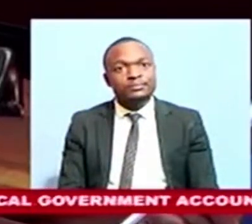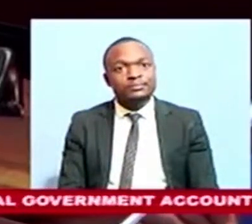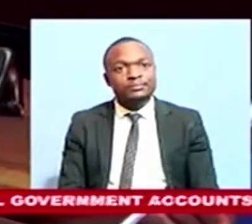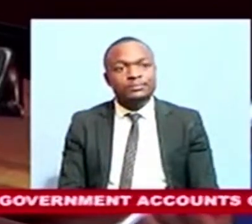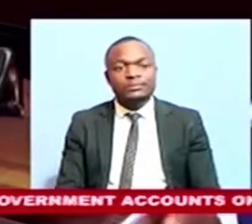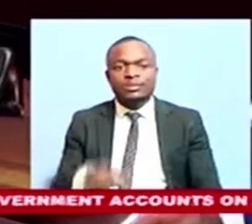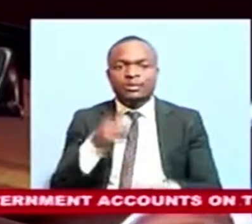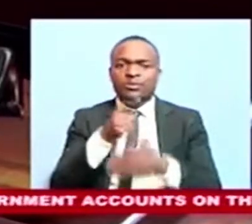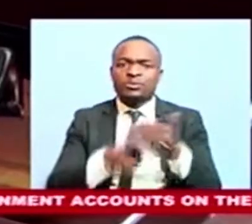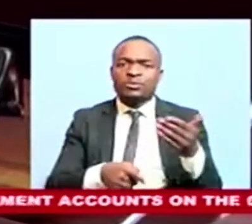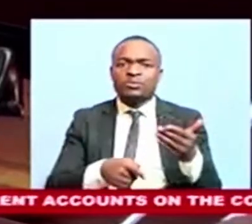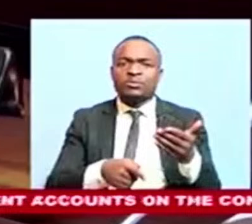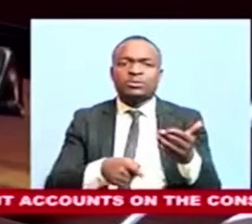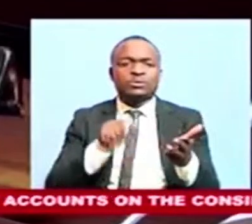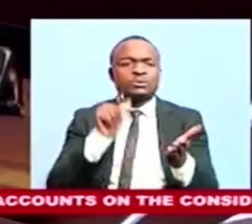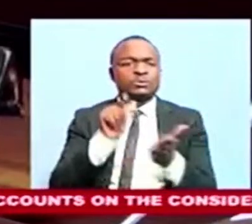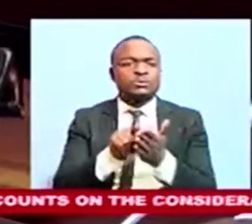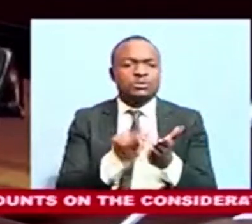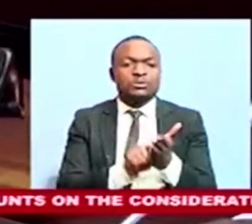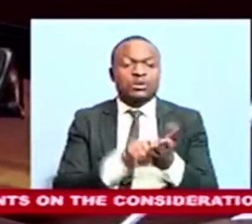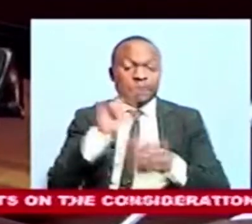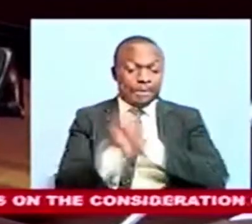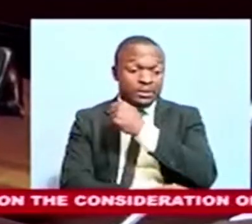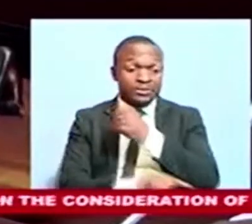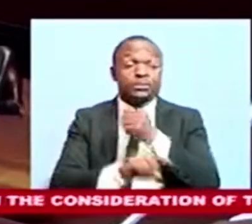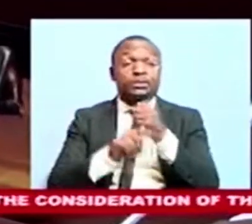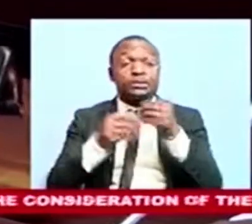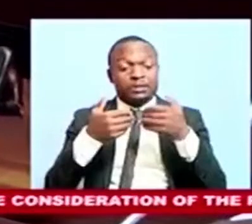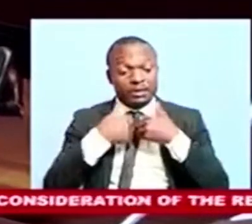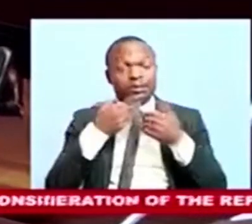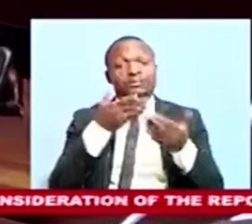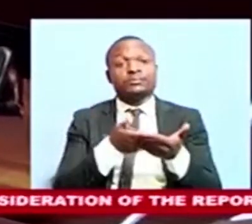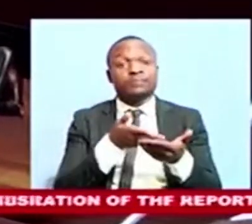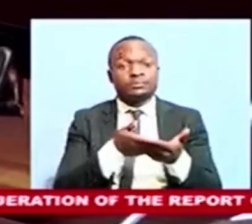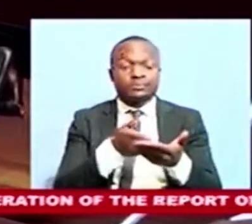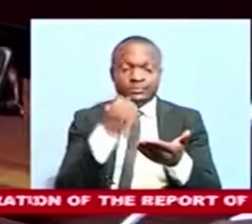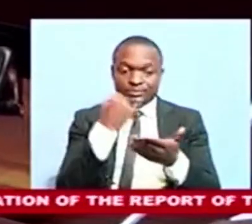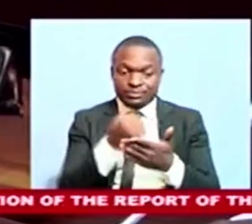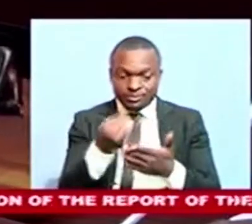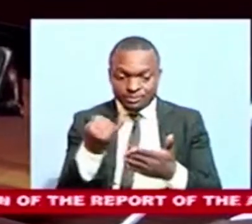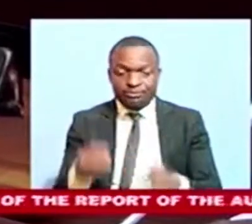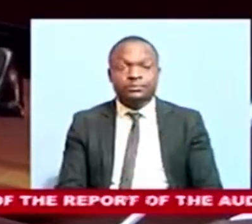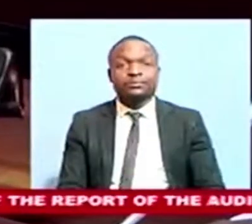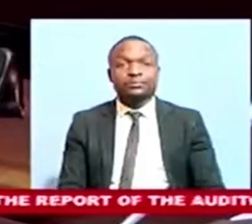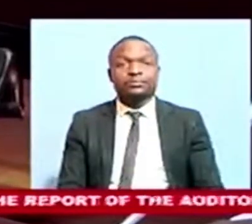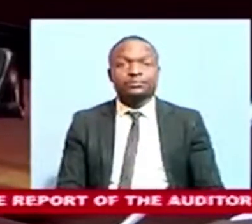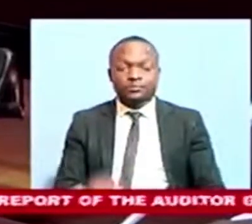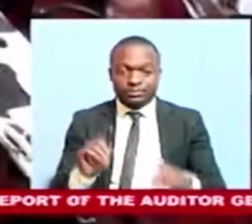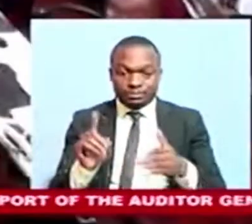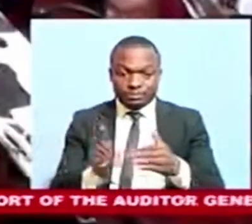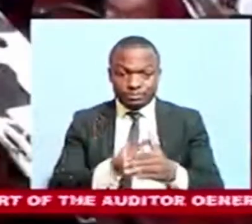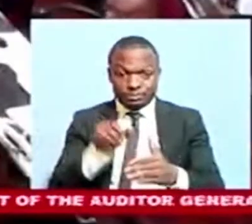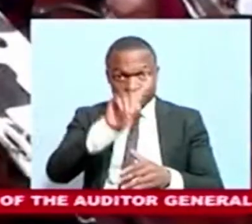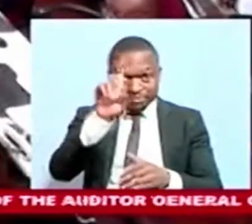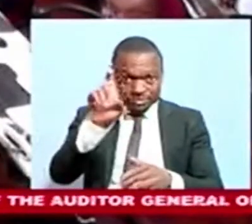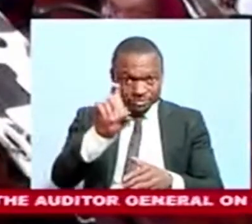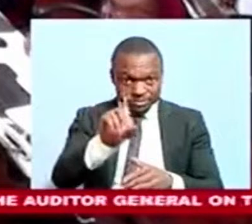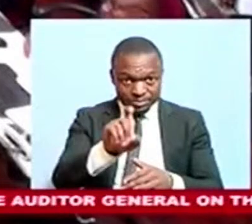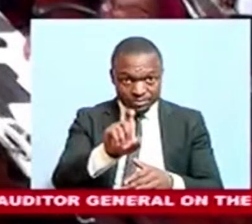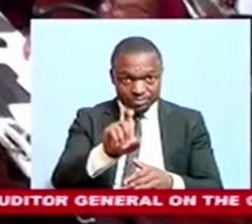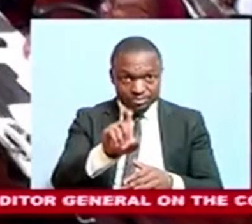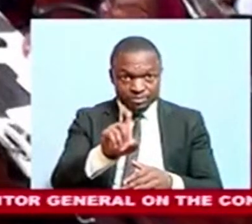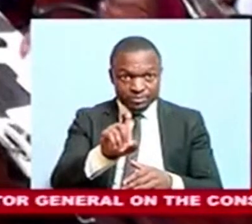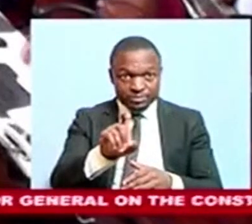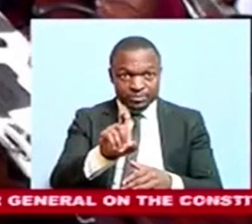What legal implications has it got on this kind of issue? Even the next one, Chair. That's on page